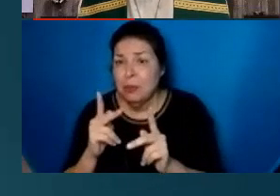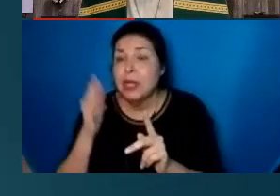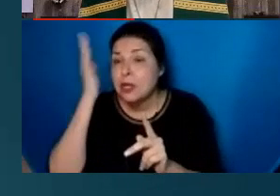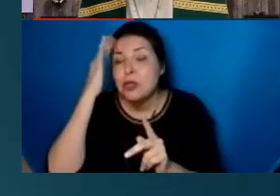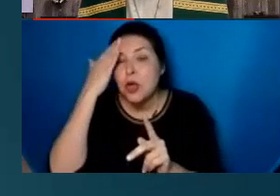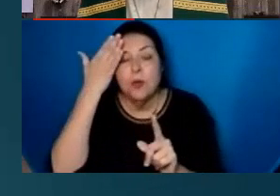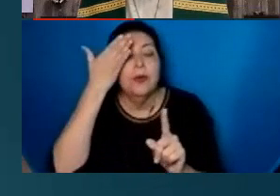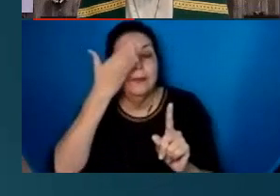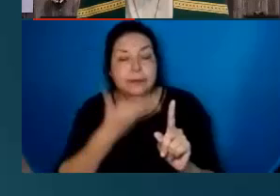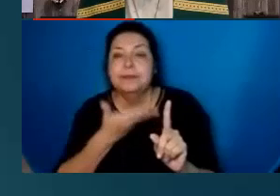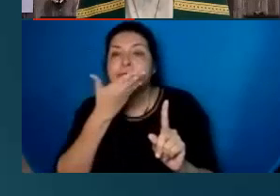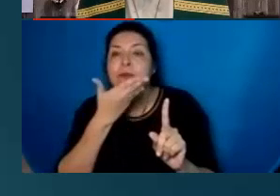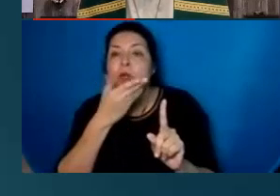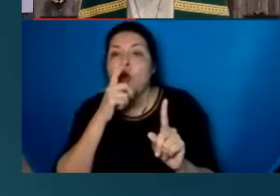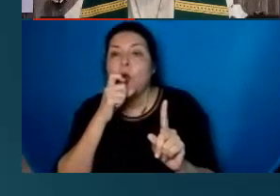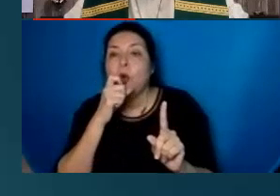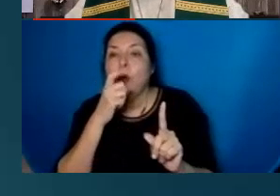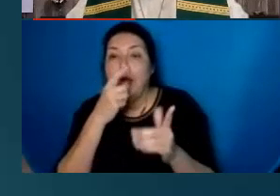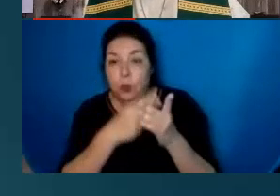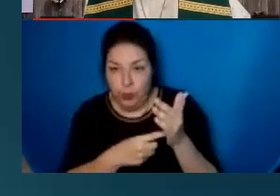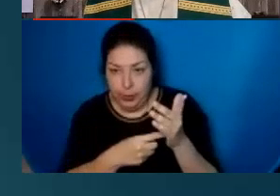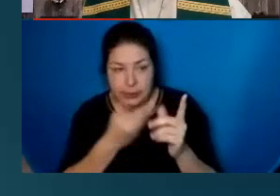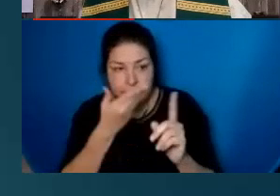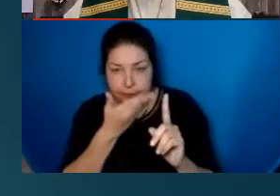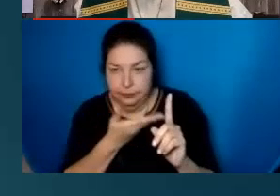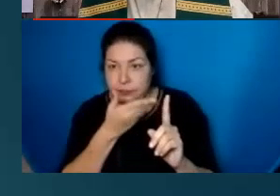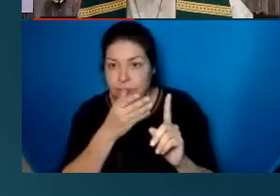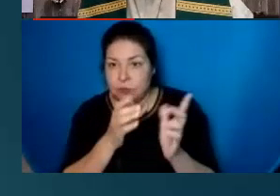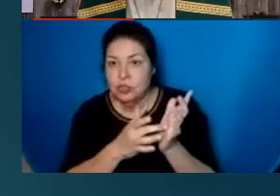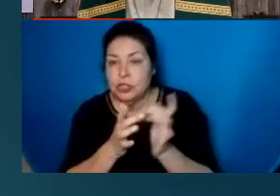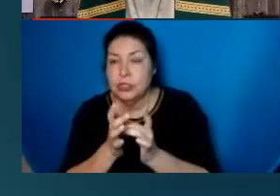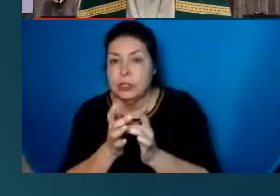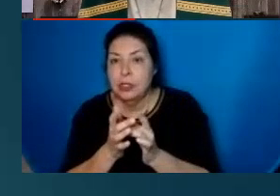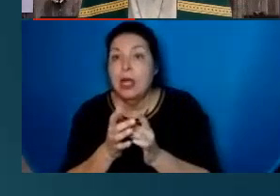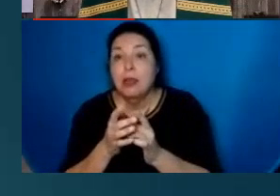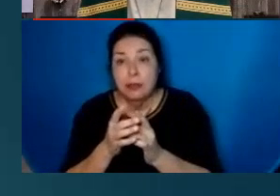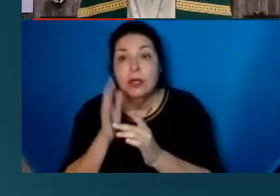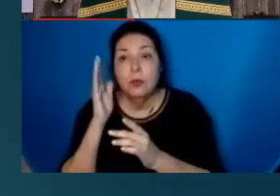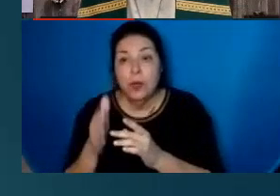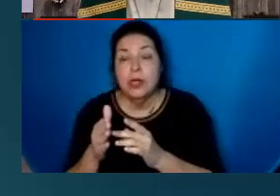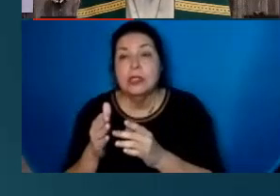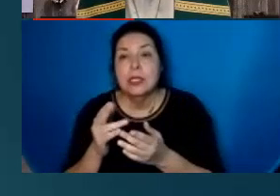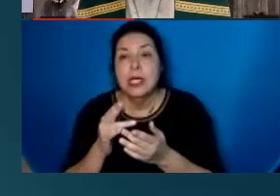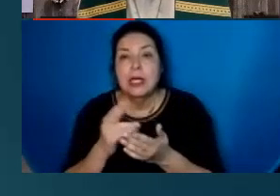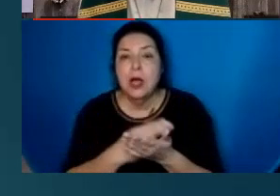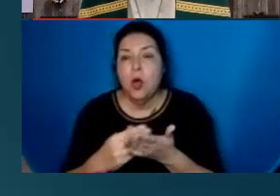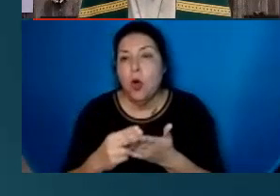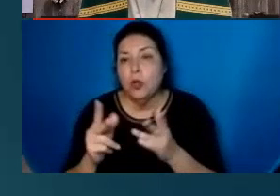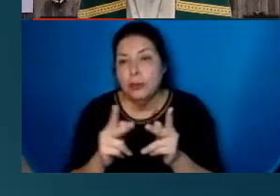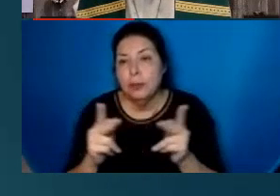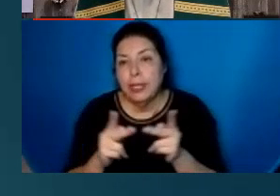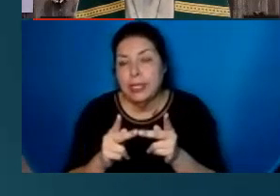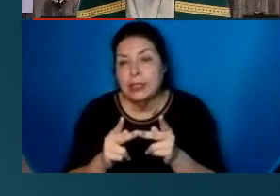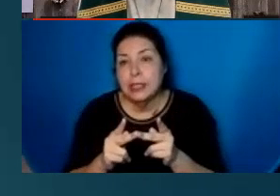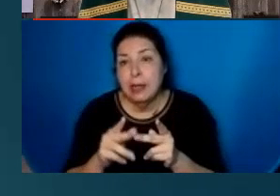exactly who and what Jesus was. There was in their sanctuary a man with an unclean spirit, and